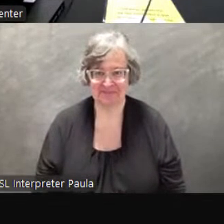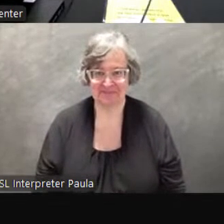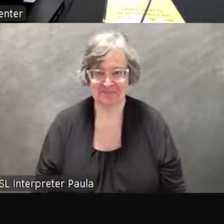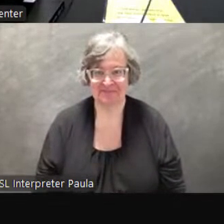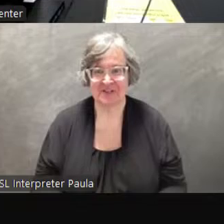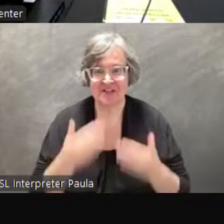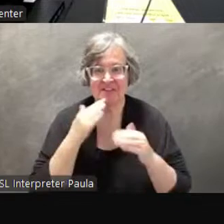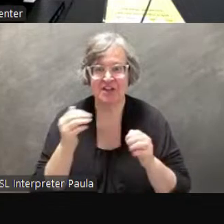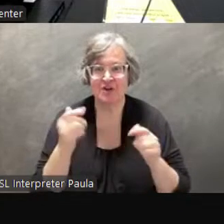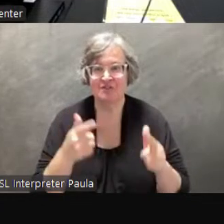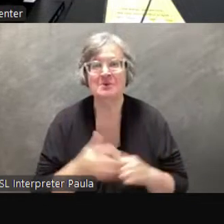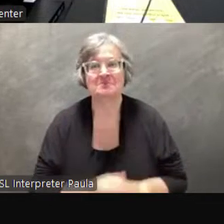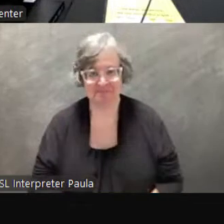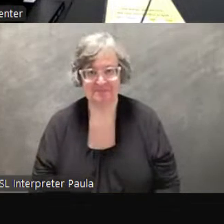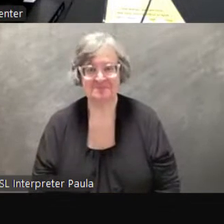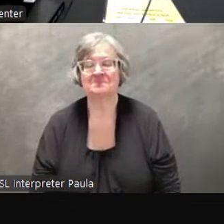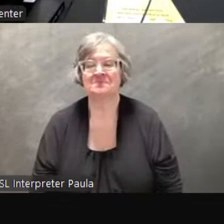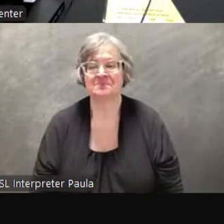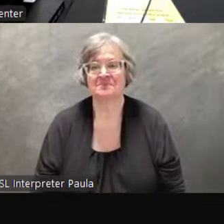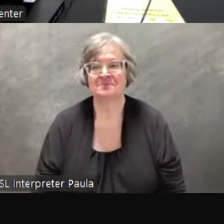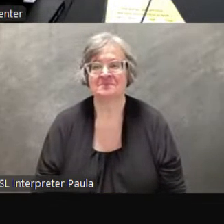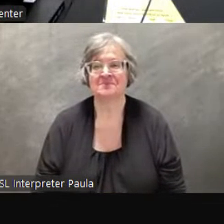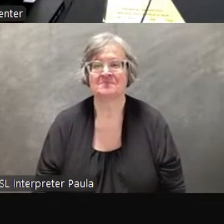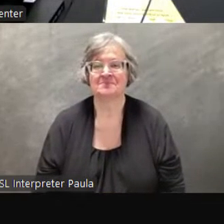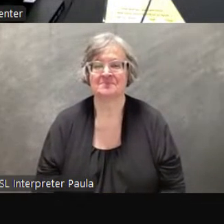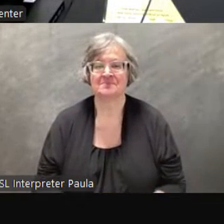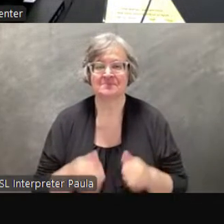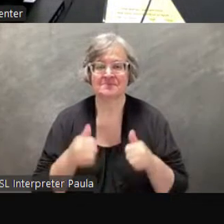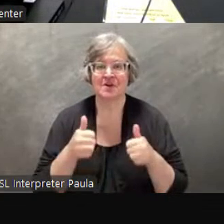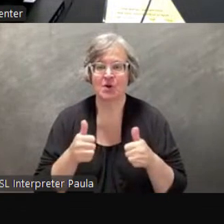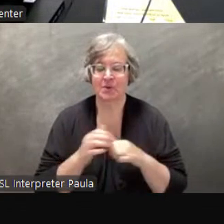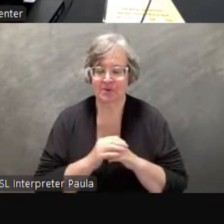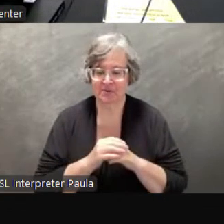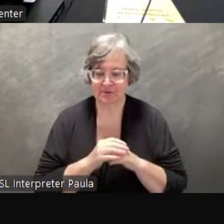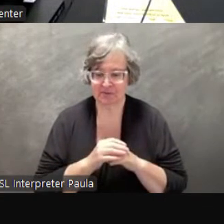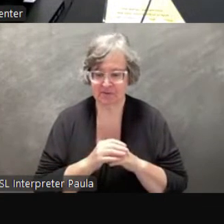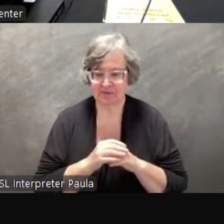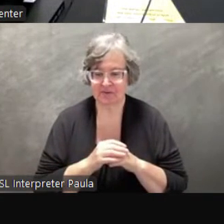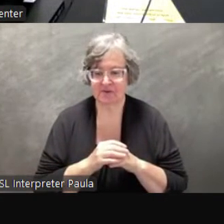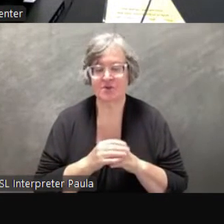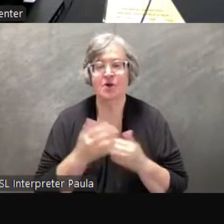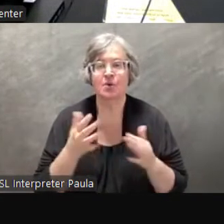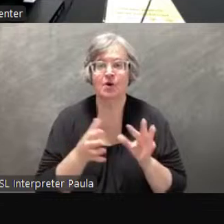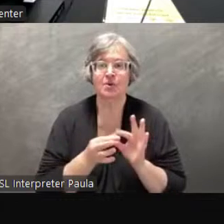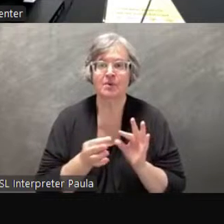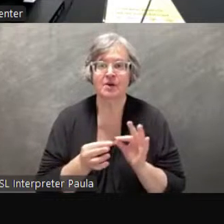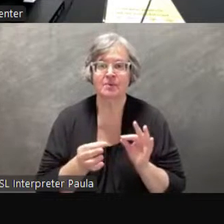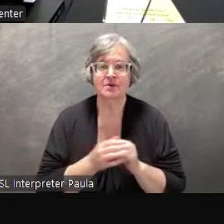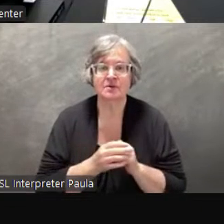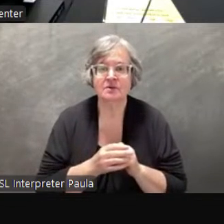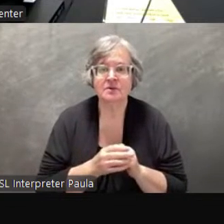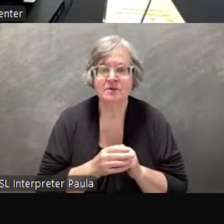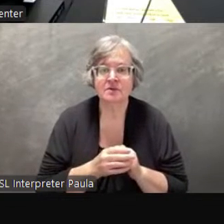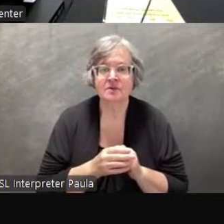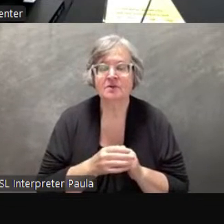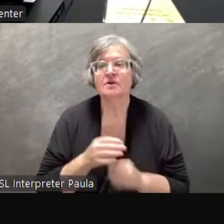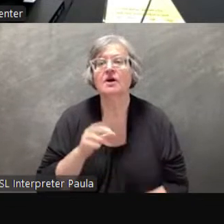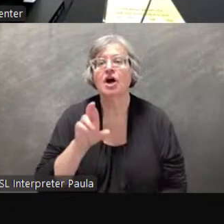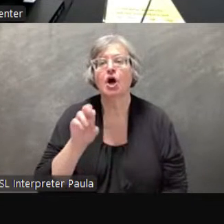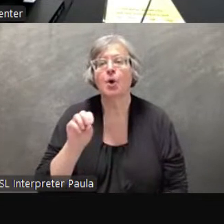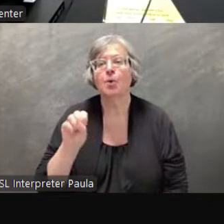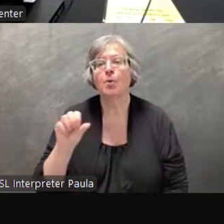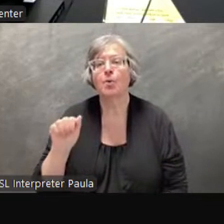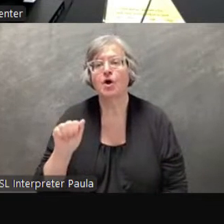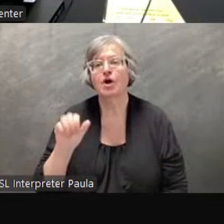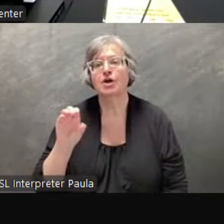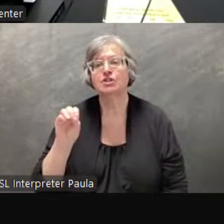Thank you, everyone. All right. As mentioned before, I'm Rosa Ortiz, and I'm the Vice Chair of the